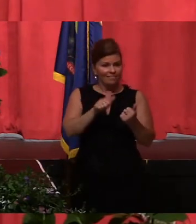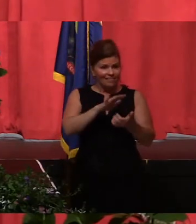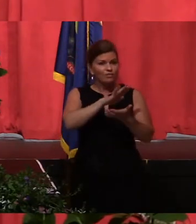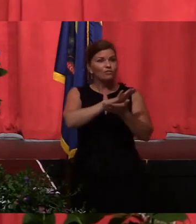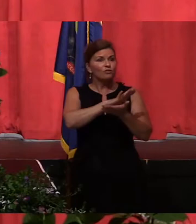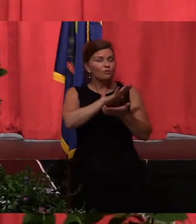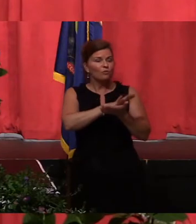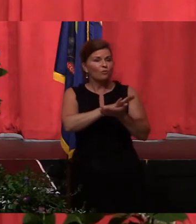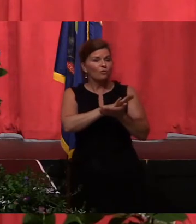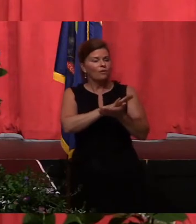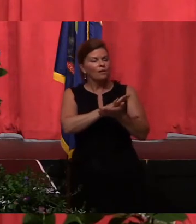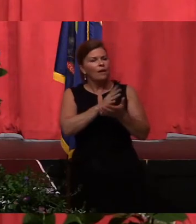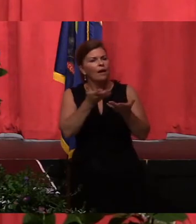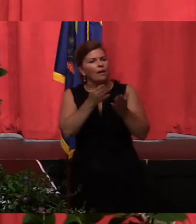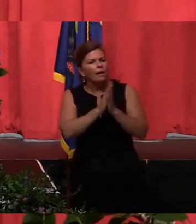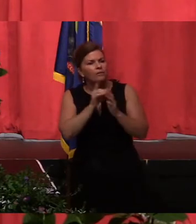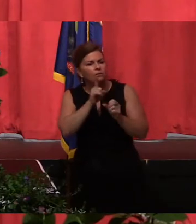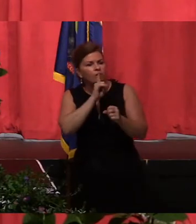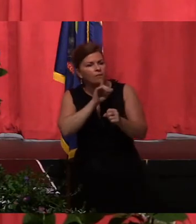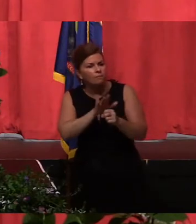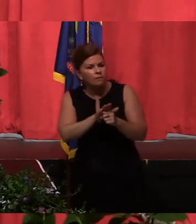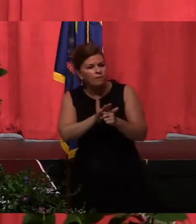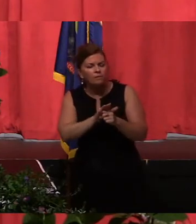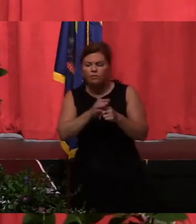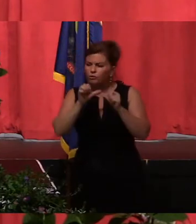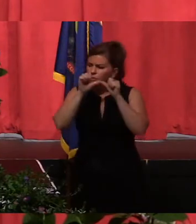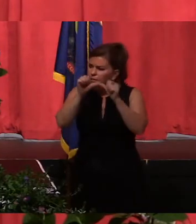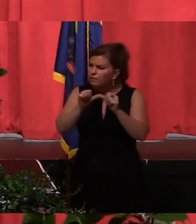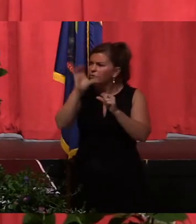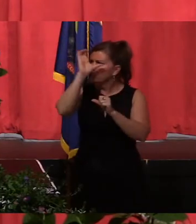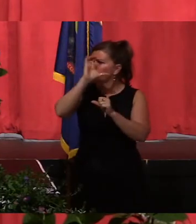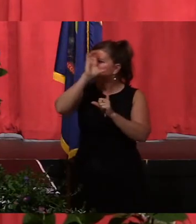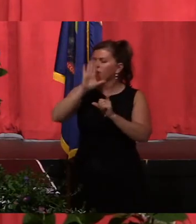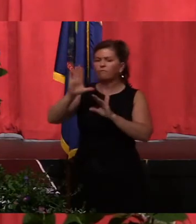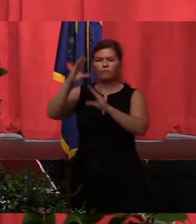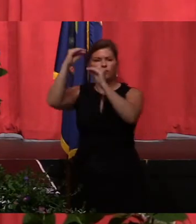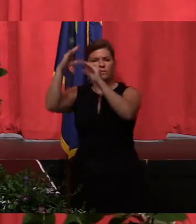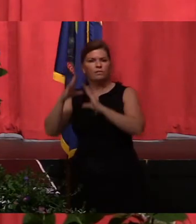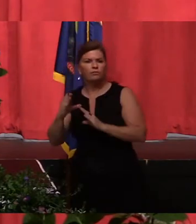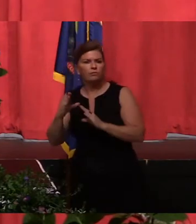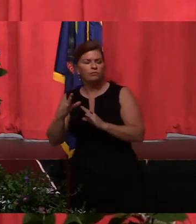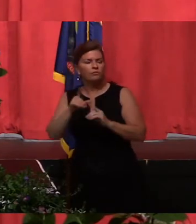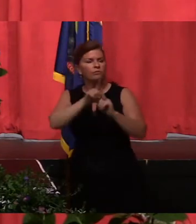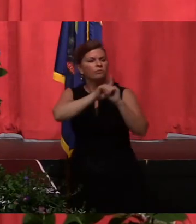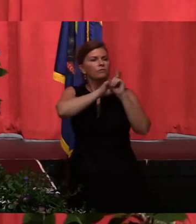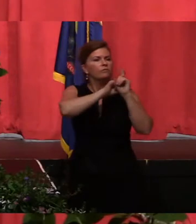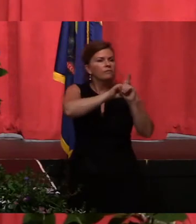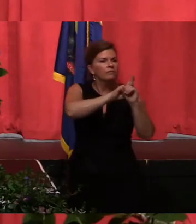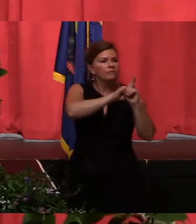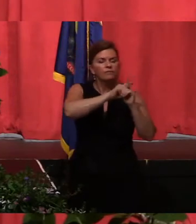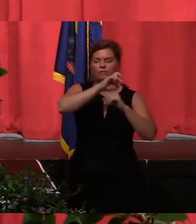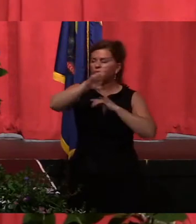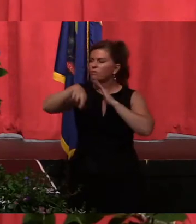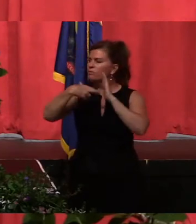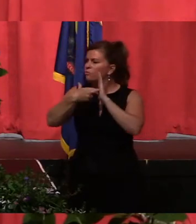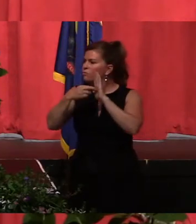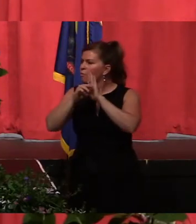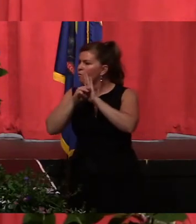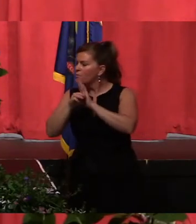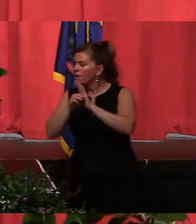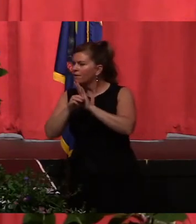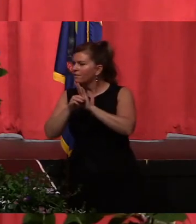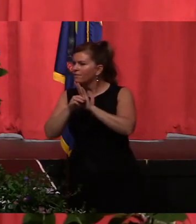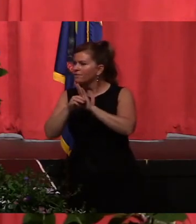to finding your teachers in life. Seek out the mentors, role models, coaches, and